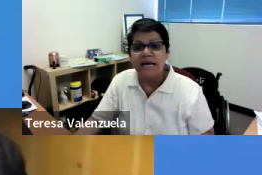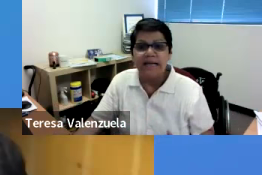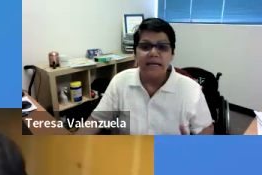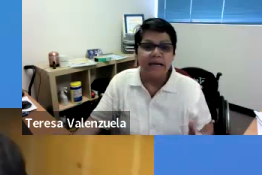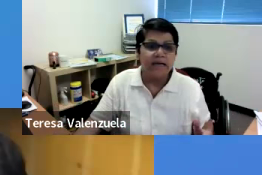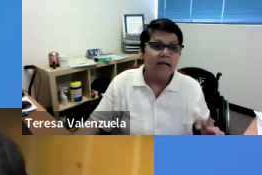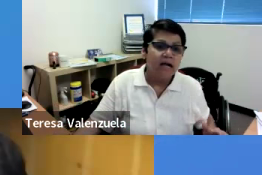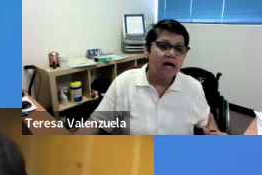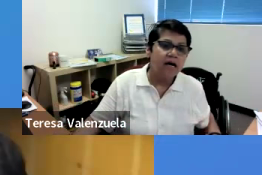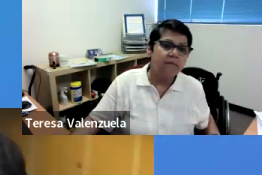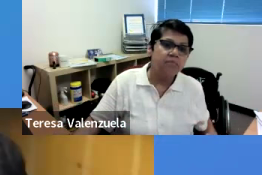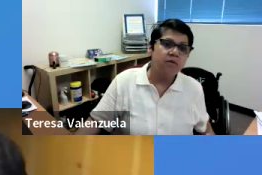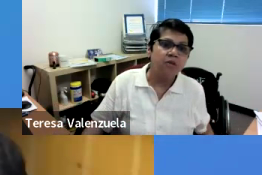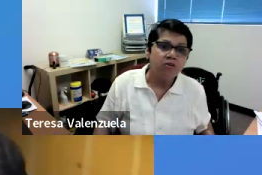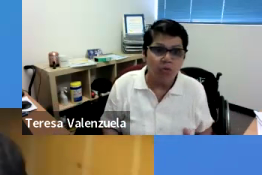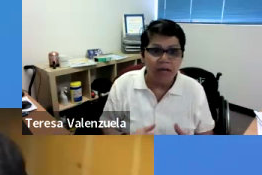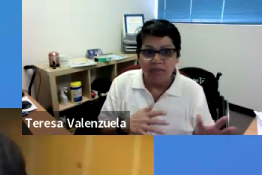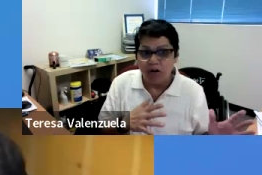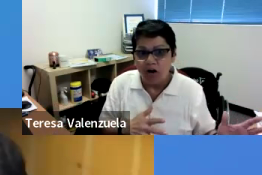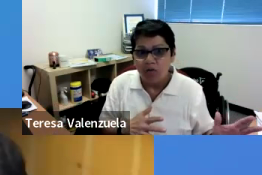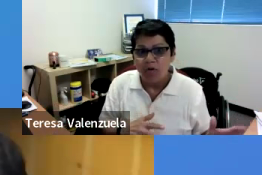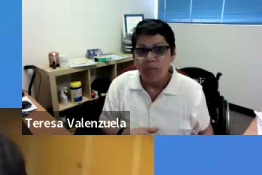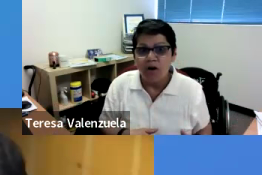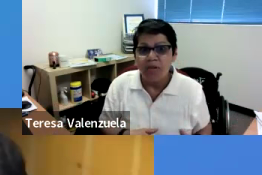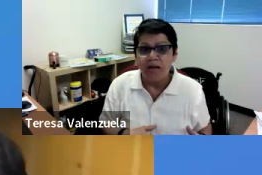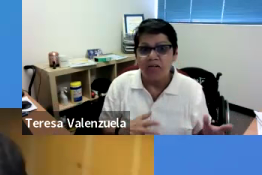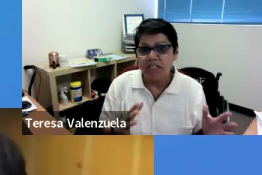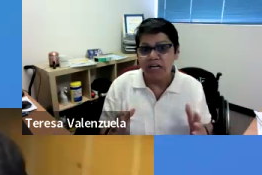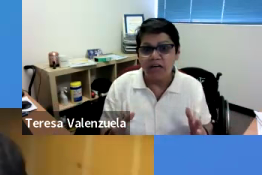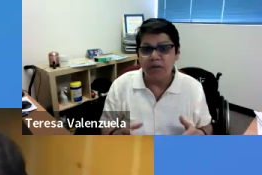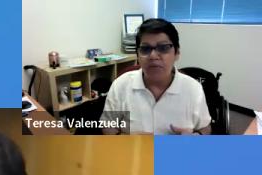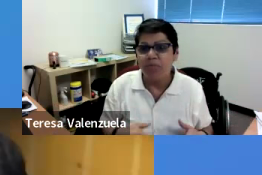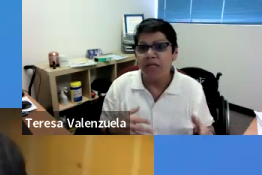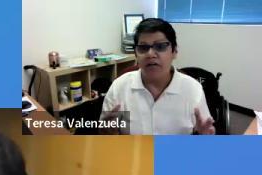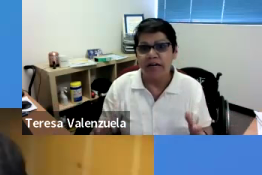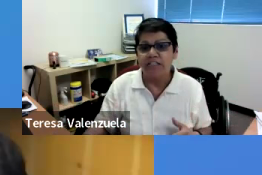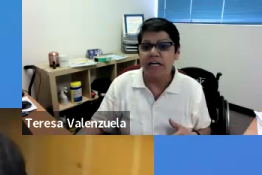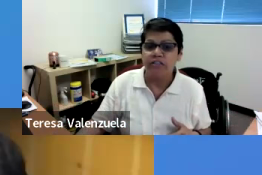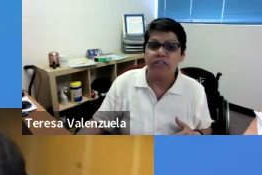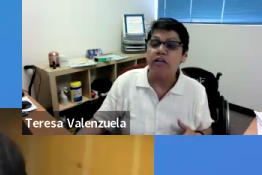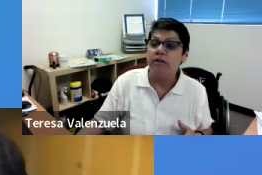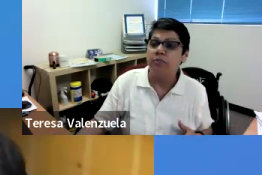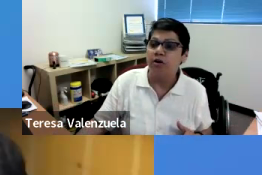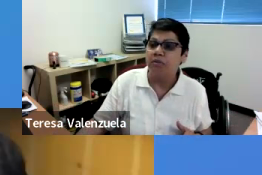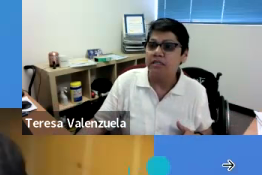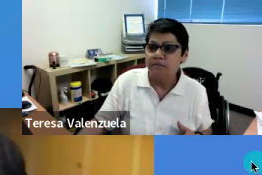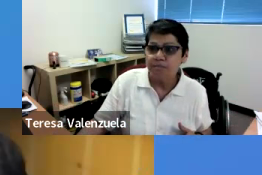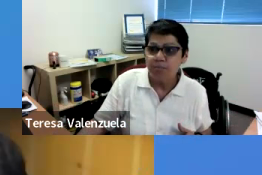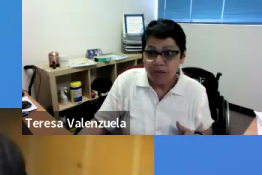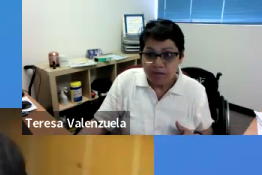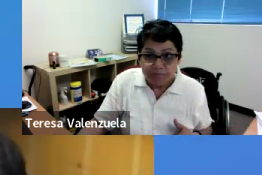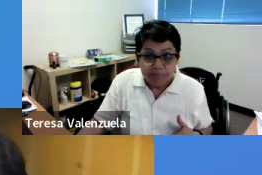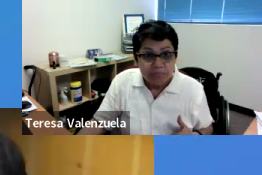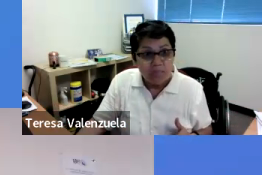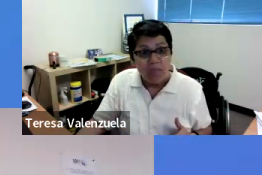including Sandag. So we have our hardware department, our tech hub department, and our education department.